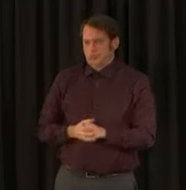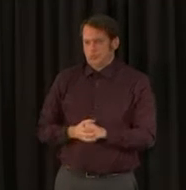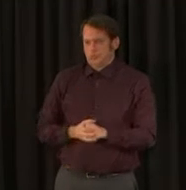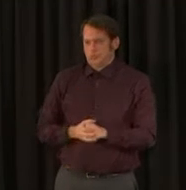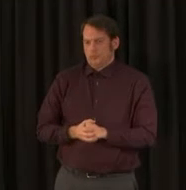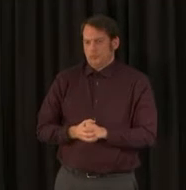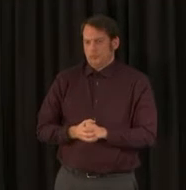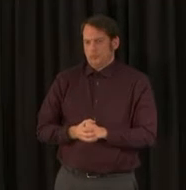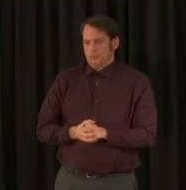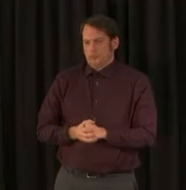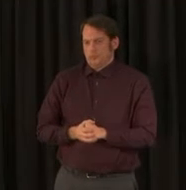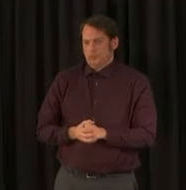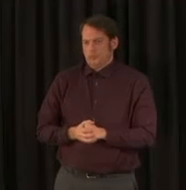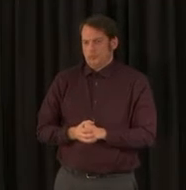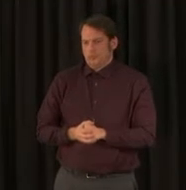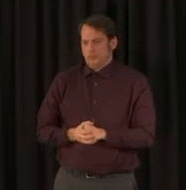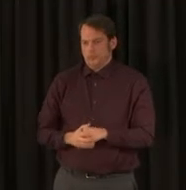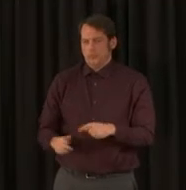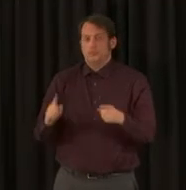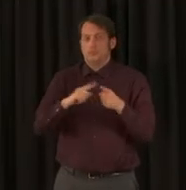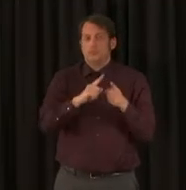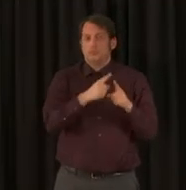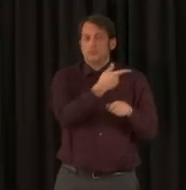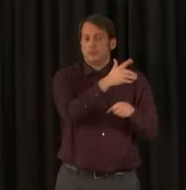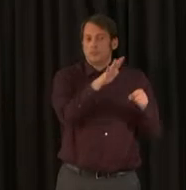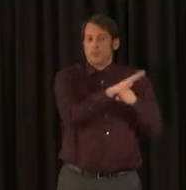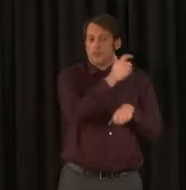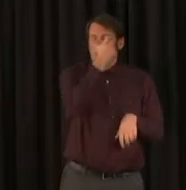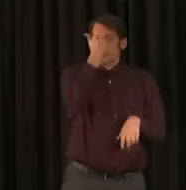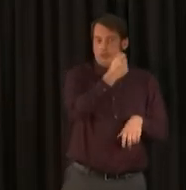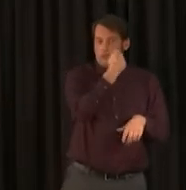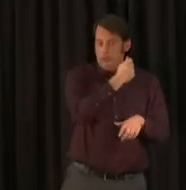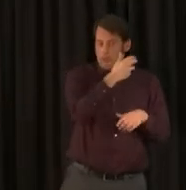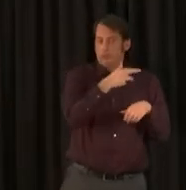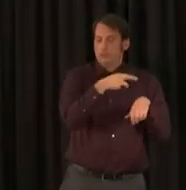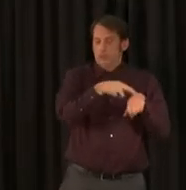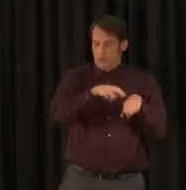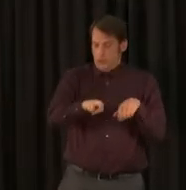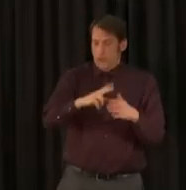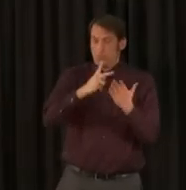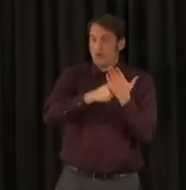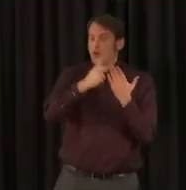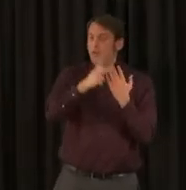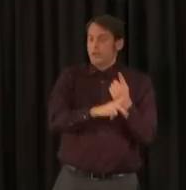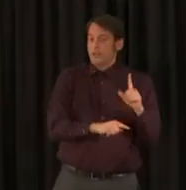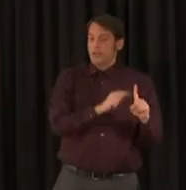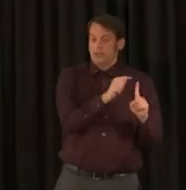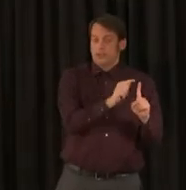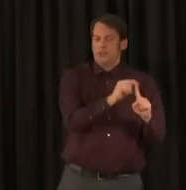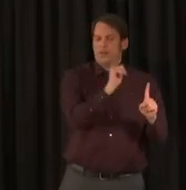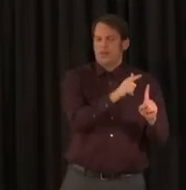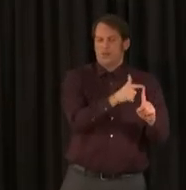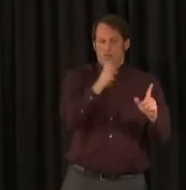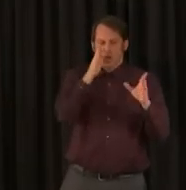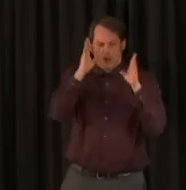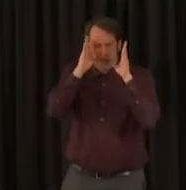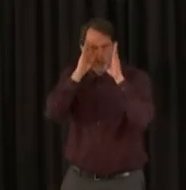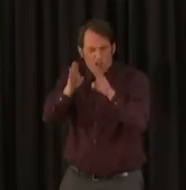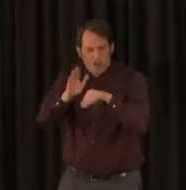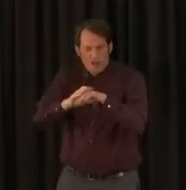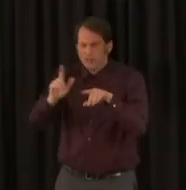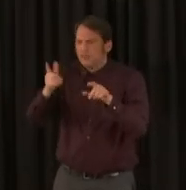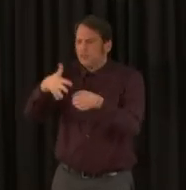loan grant program that Downtown DC launched, which is targeted solely at businesses that are